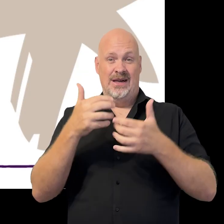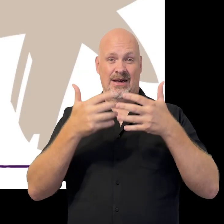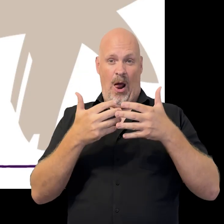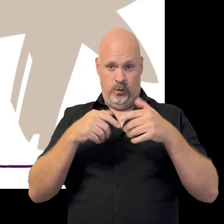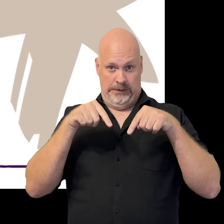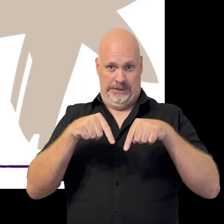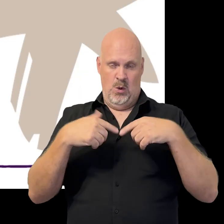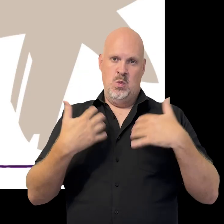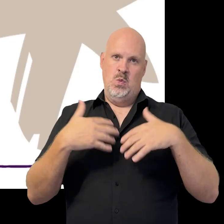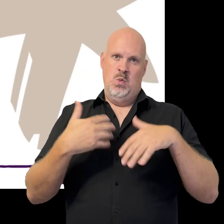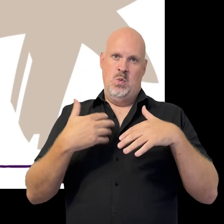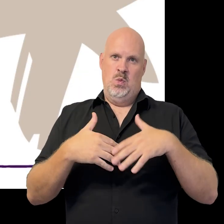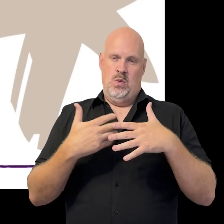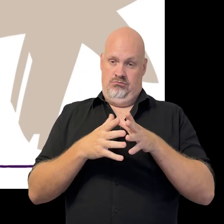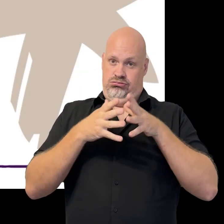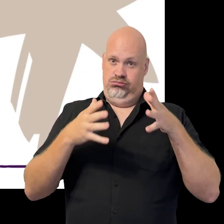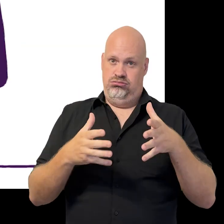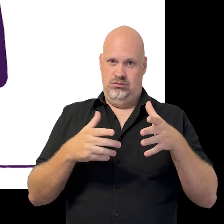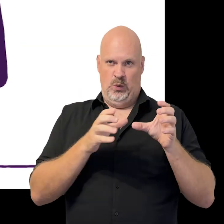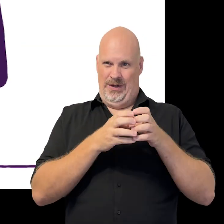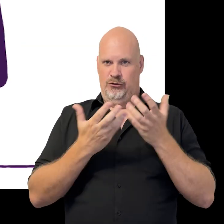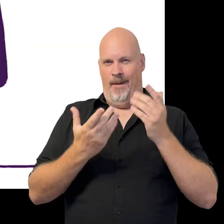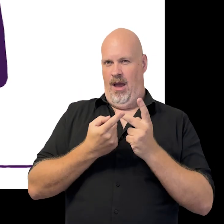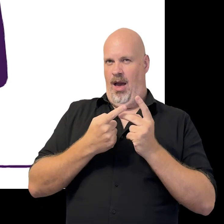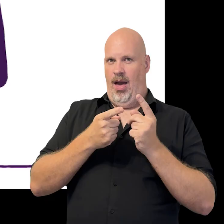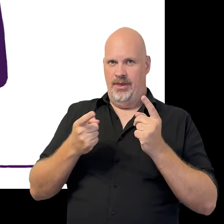through the assessment.